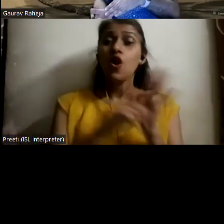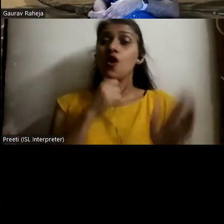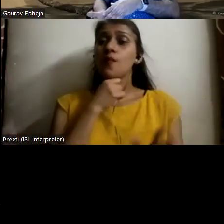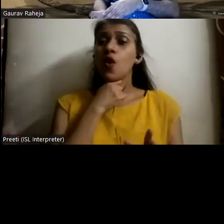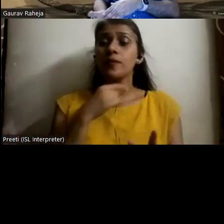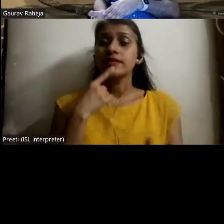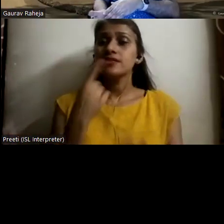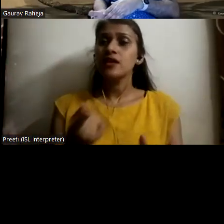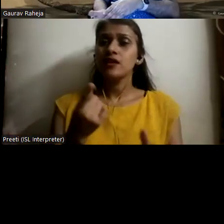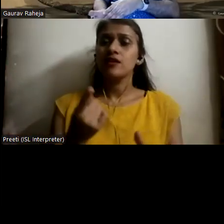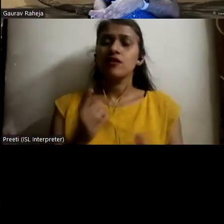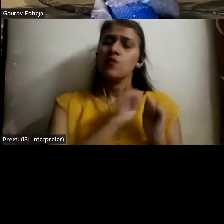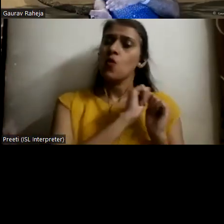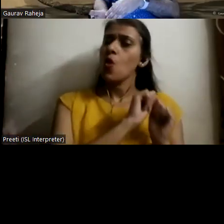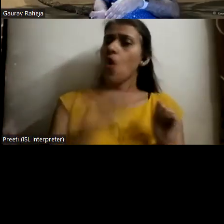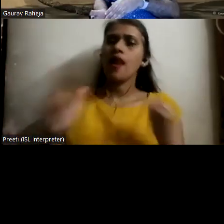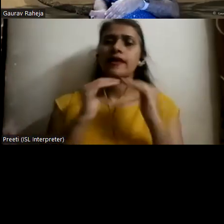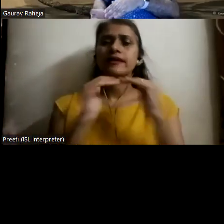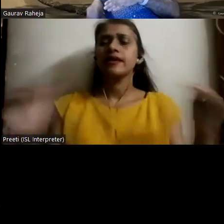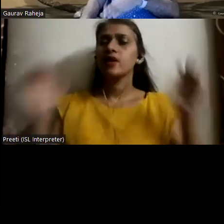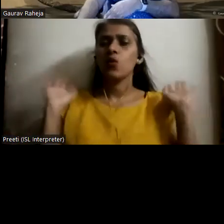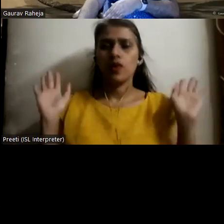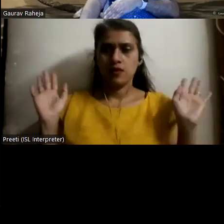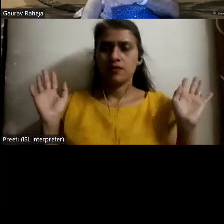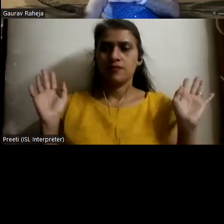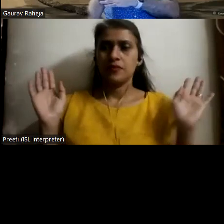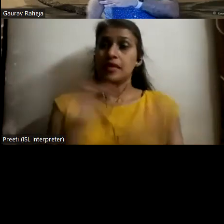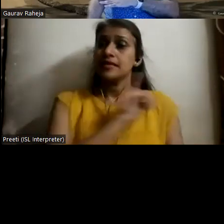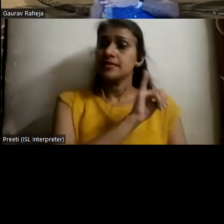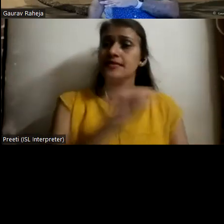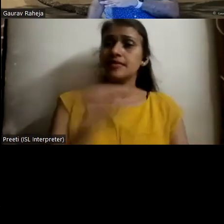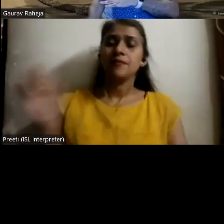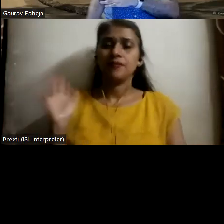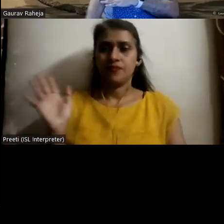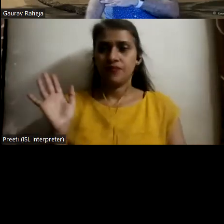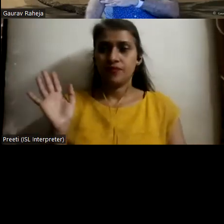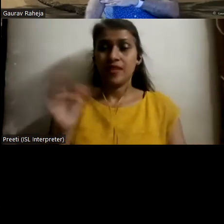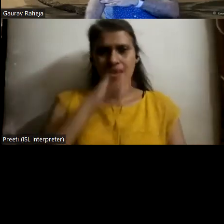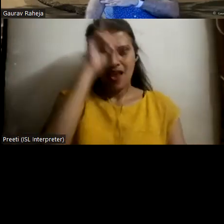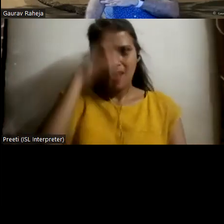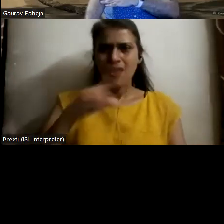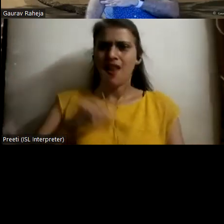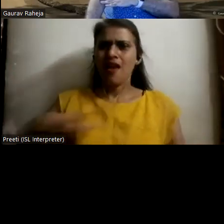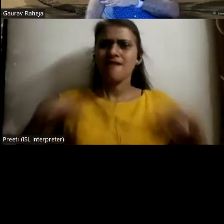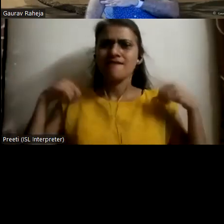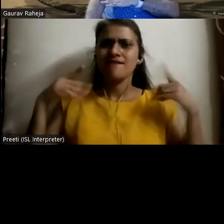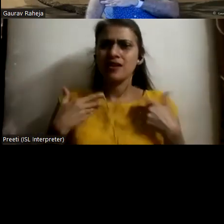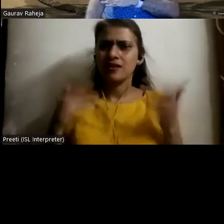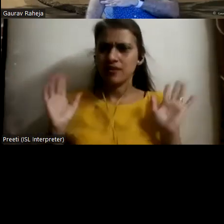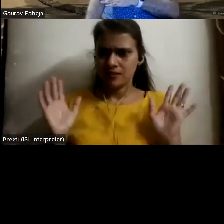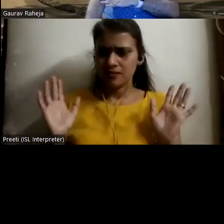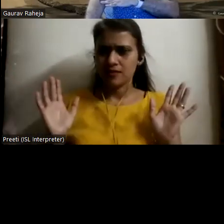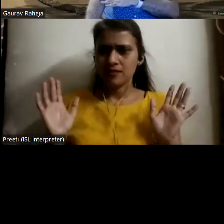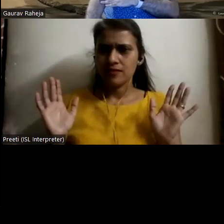one for all. But it is important that as the youth, as the citizens of this country, we are able